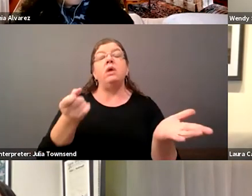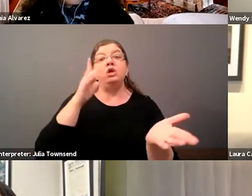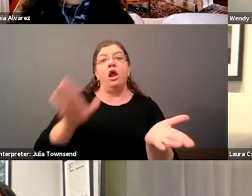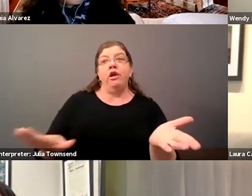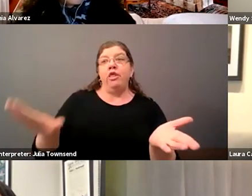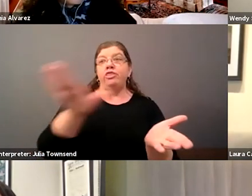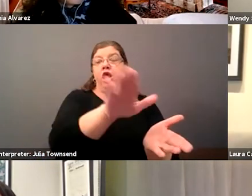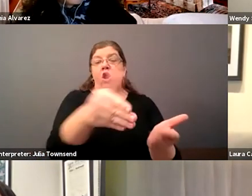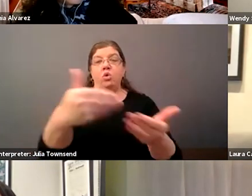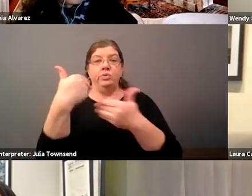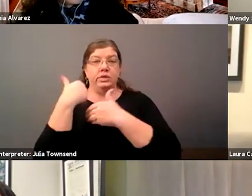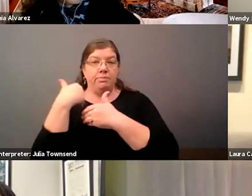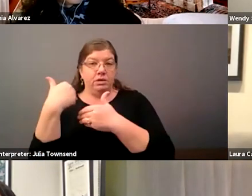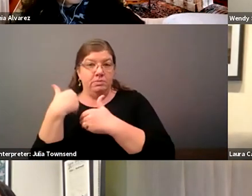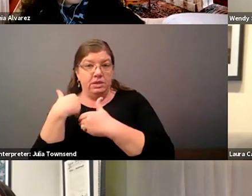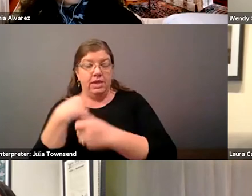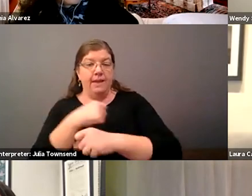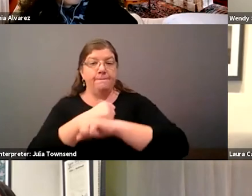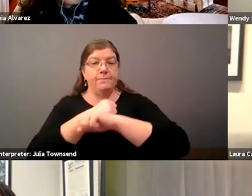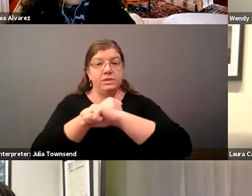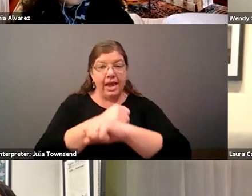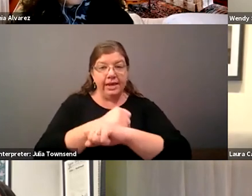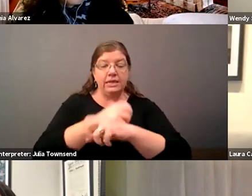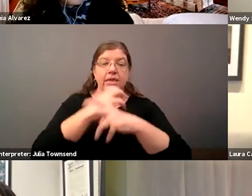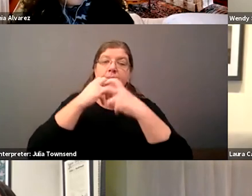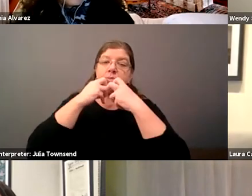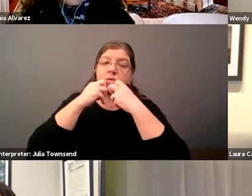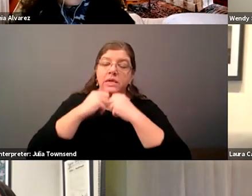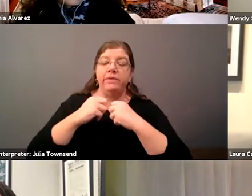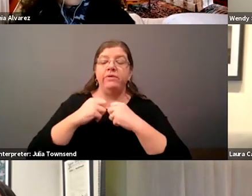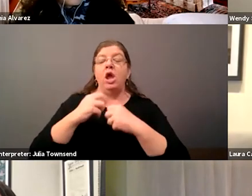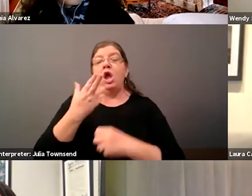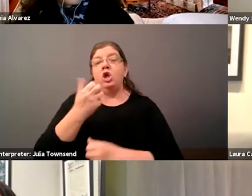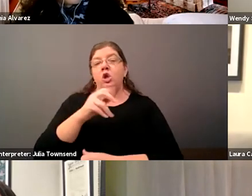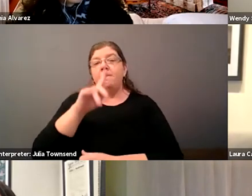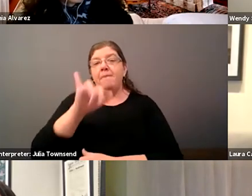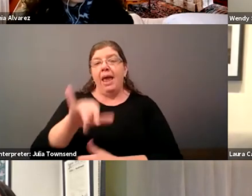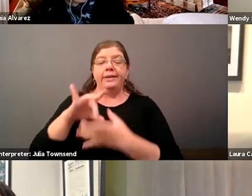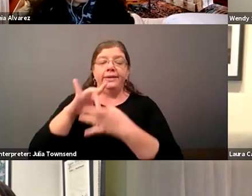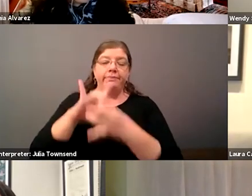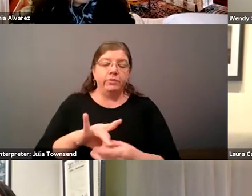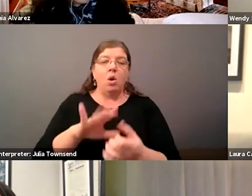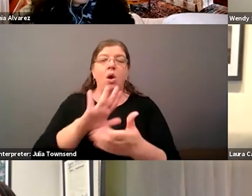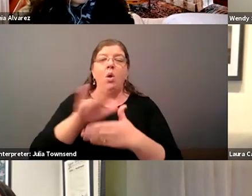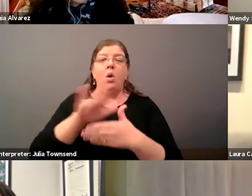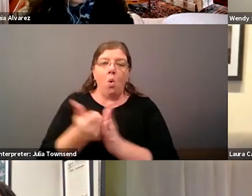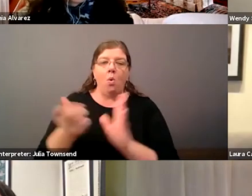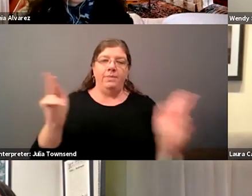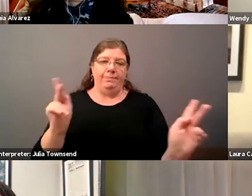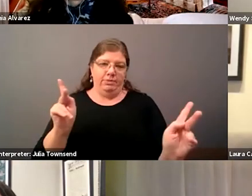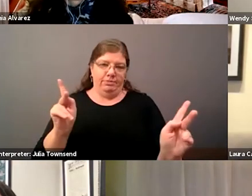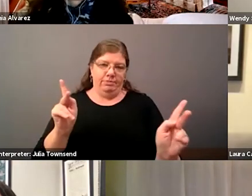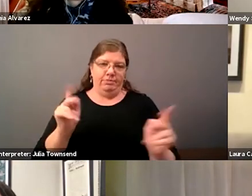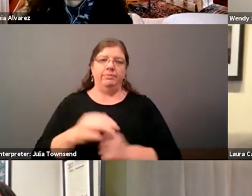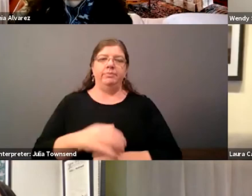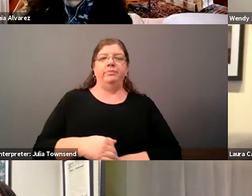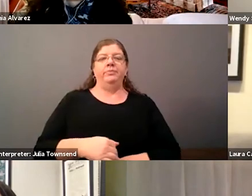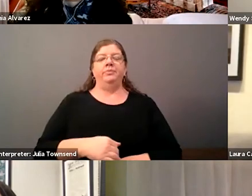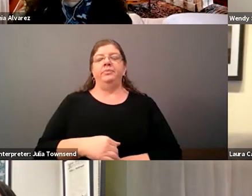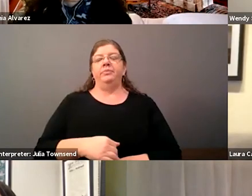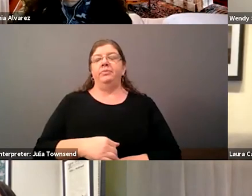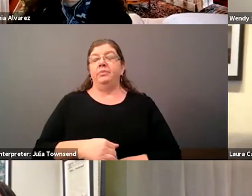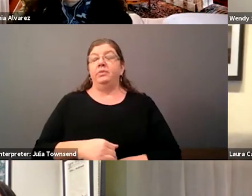responsibilities in protecting and preserving the humanity of all people so with these